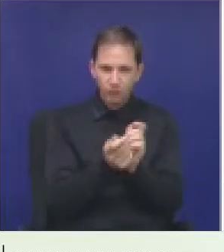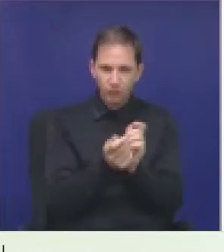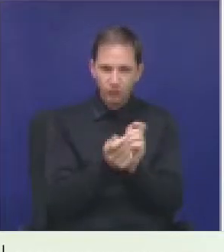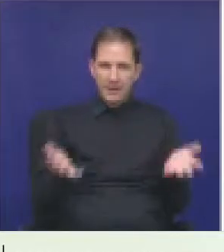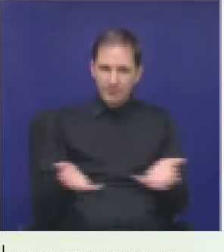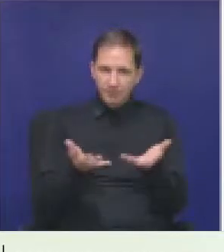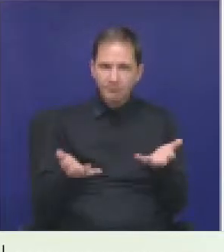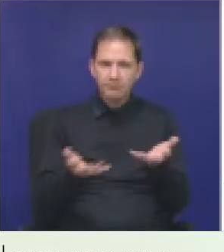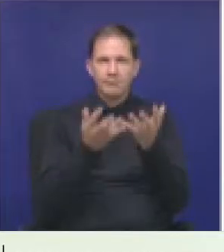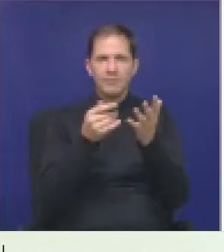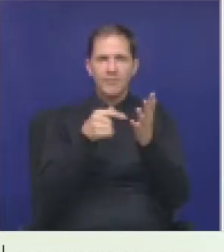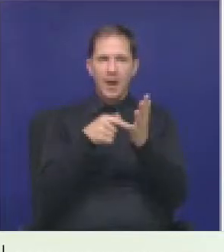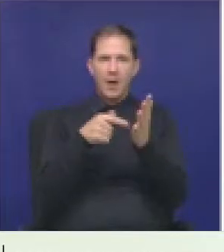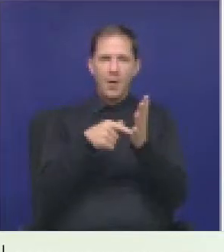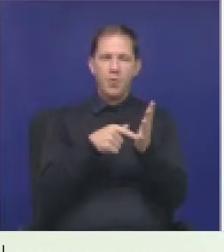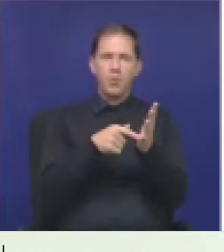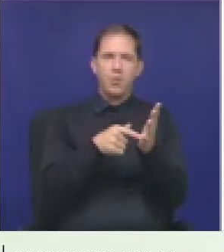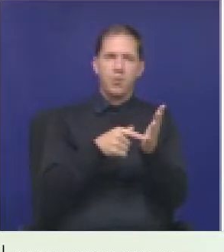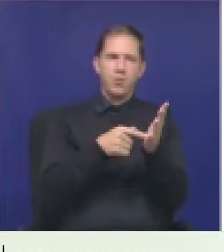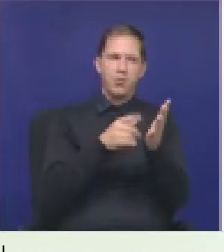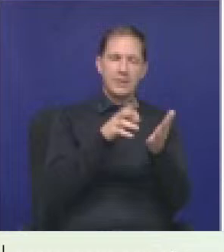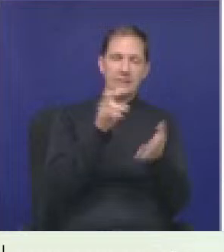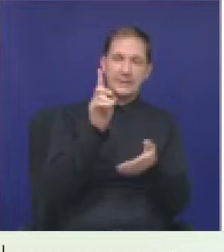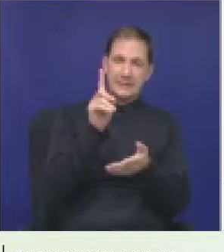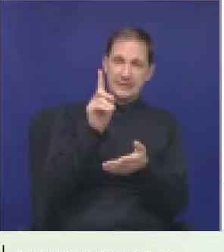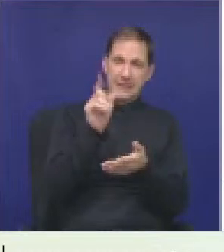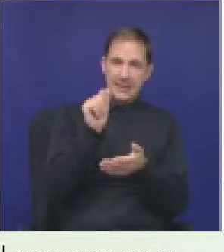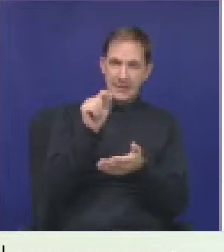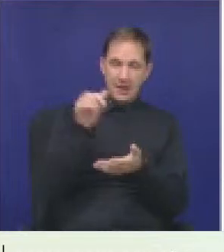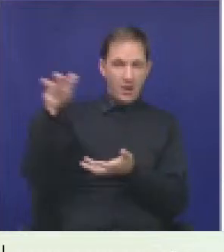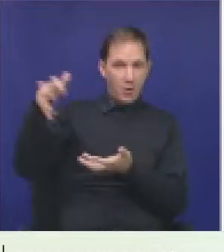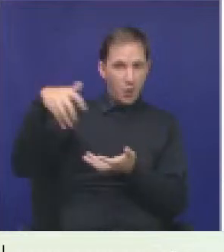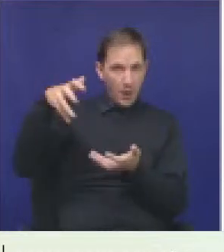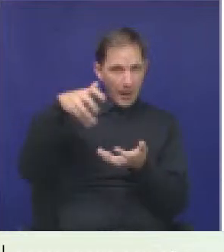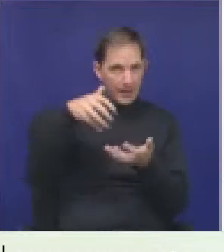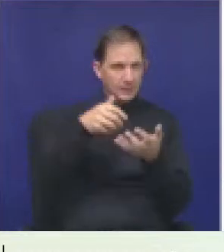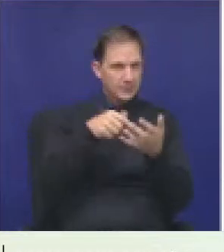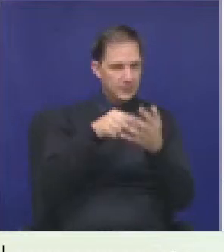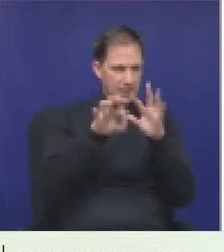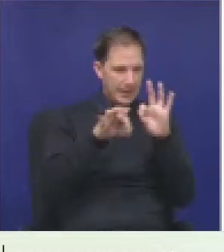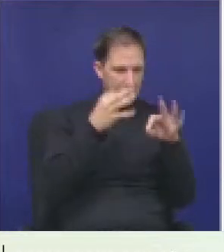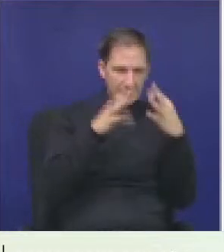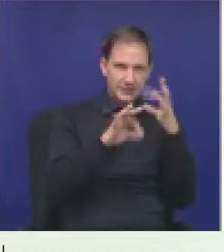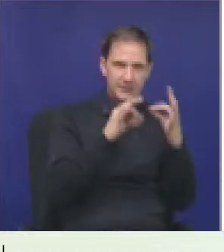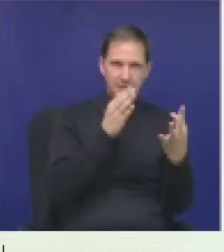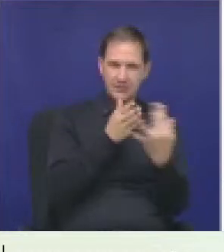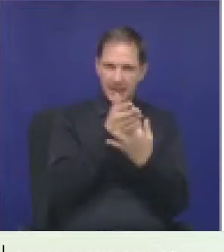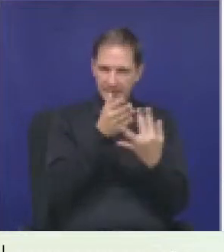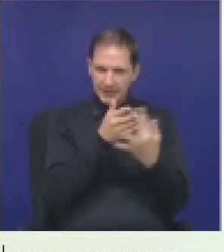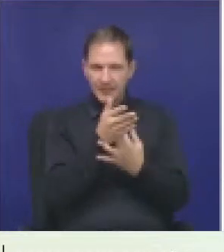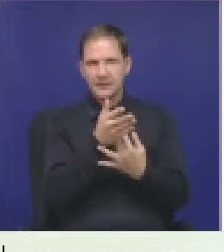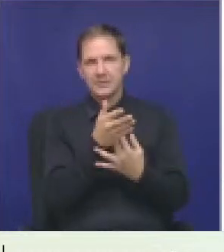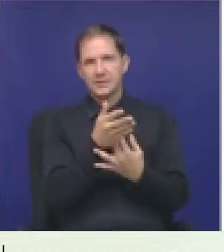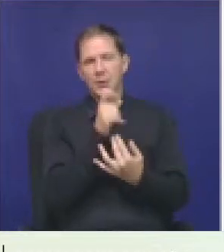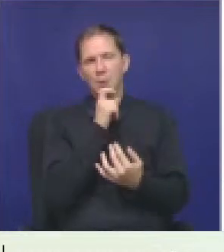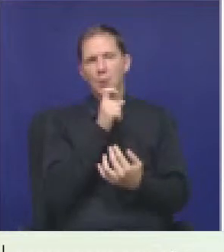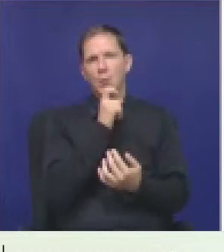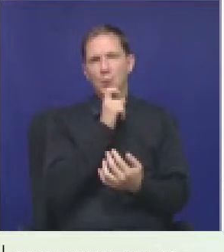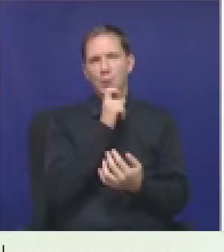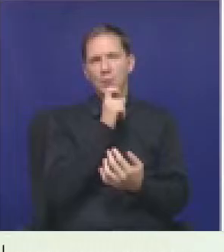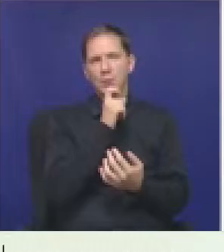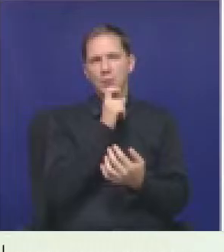data acquisition, data governance, data platforms, data protection, and data access utilization. The data ecosystem will